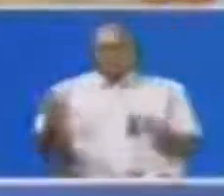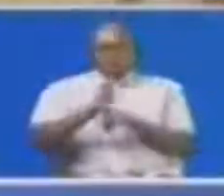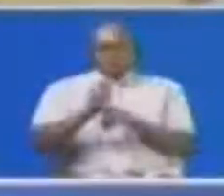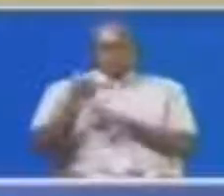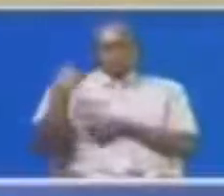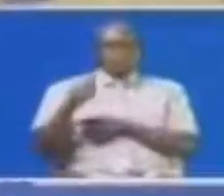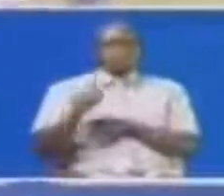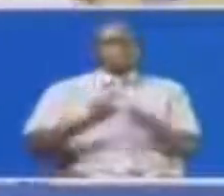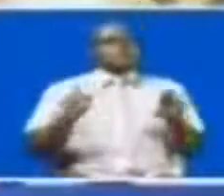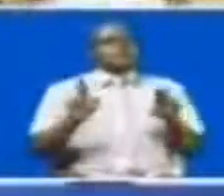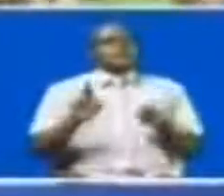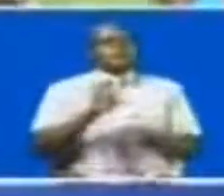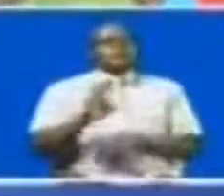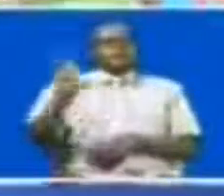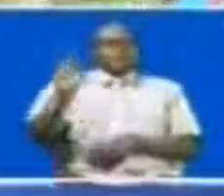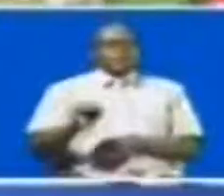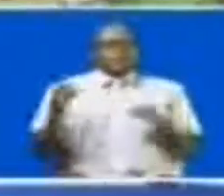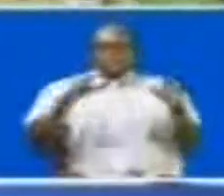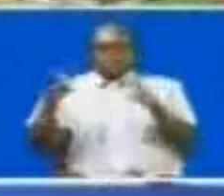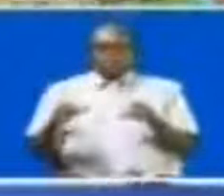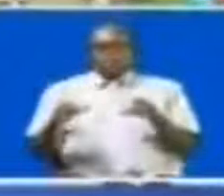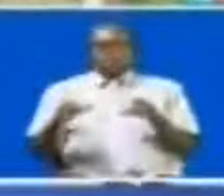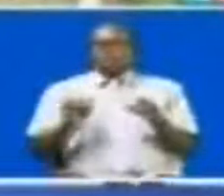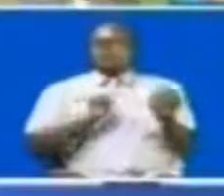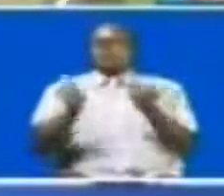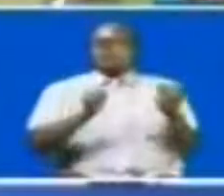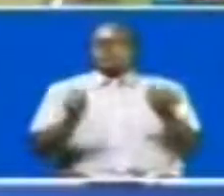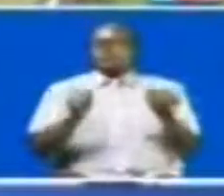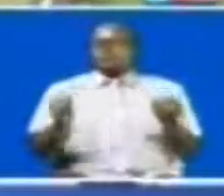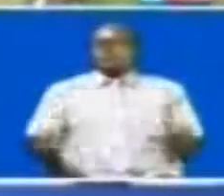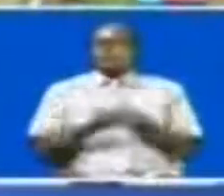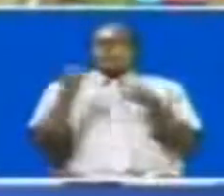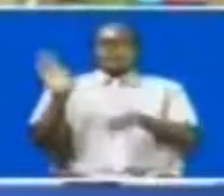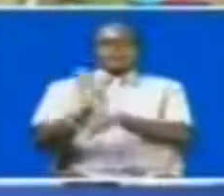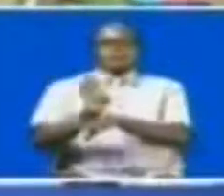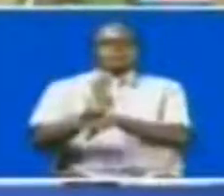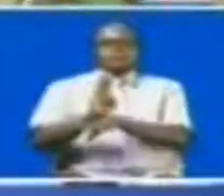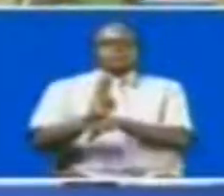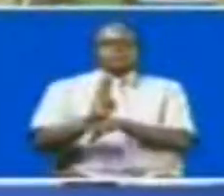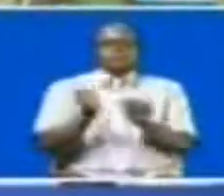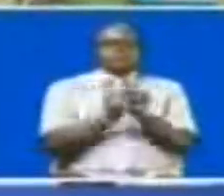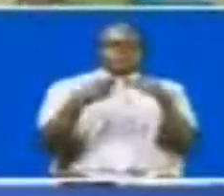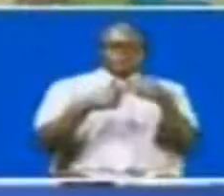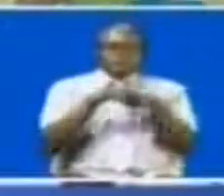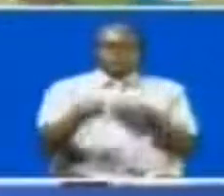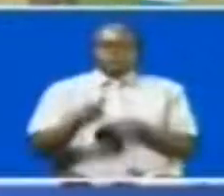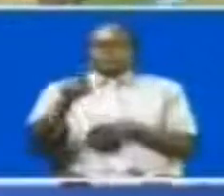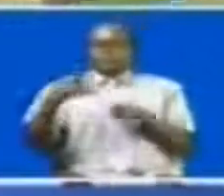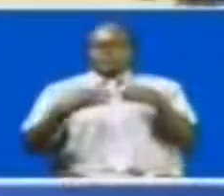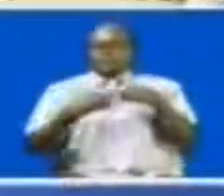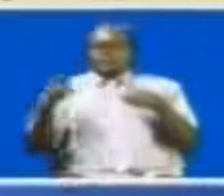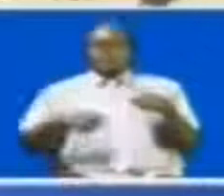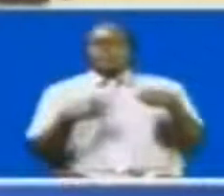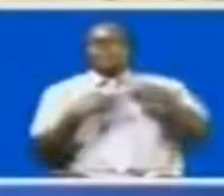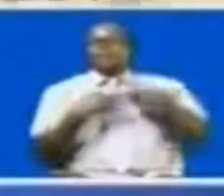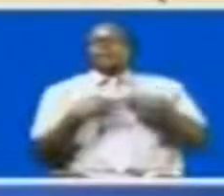their arsenal ready for the East African Community Games to be held in Burundi's Bujumbura from 16th to 28th